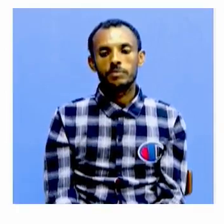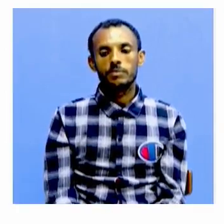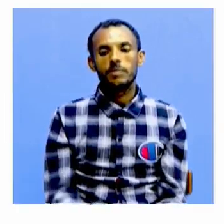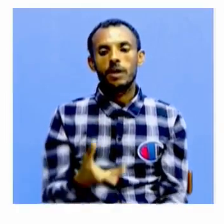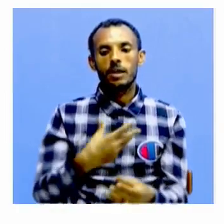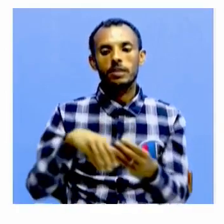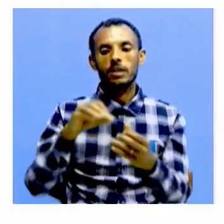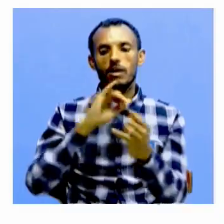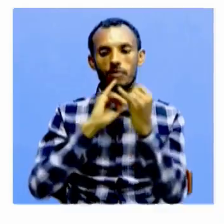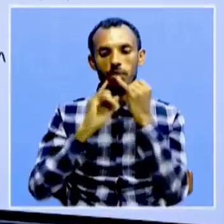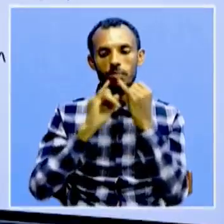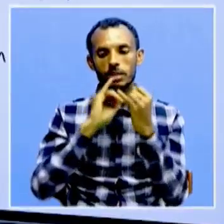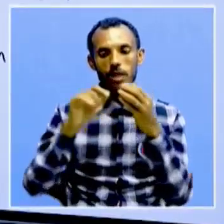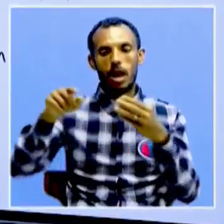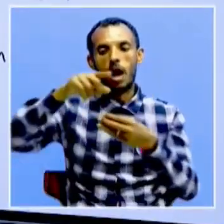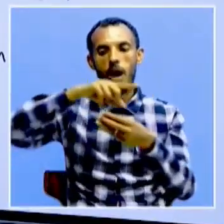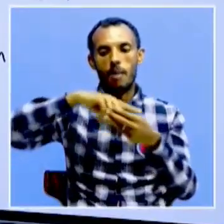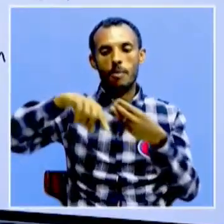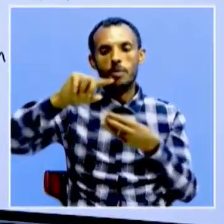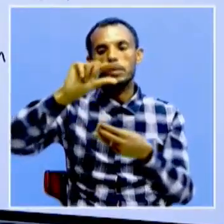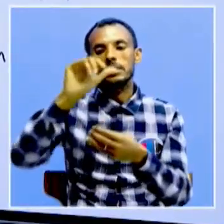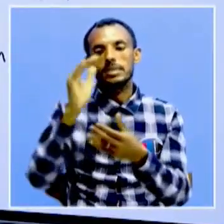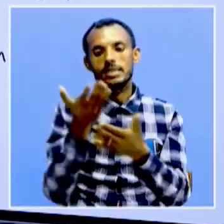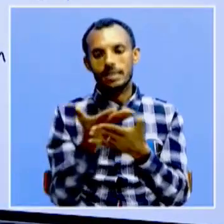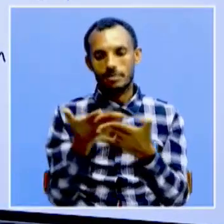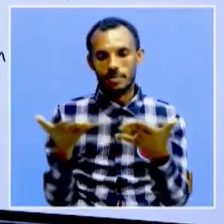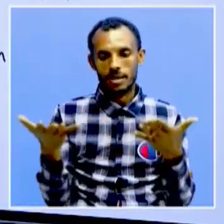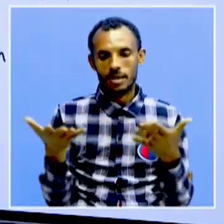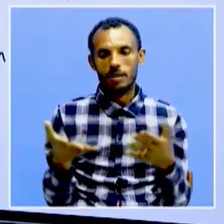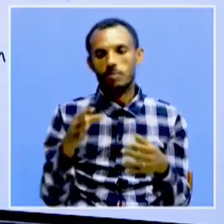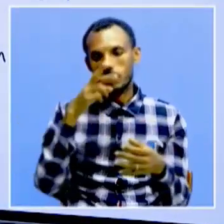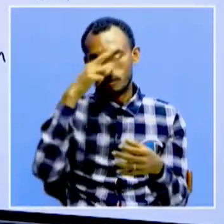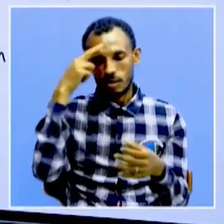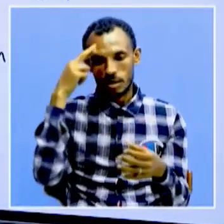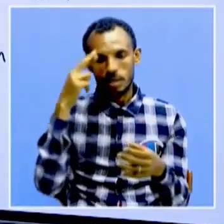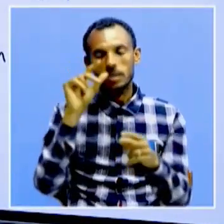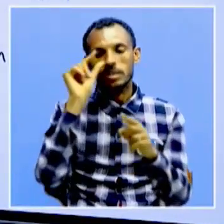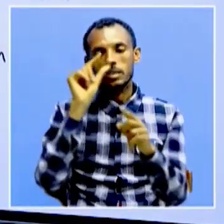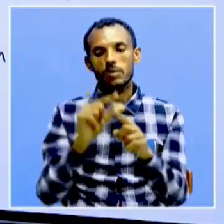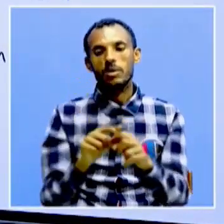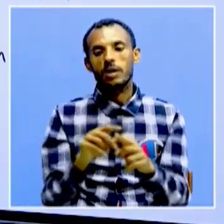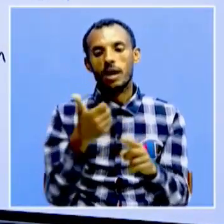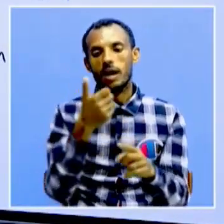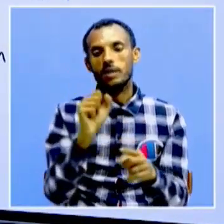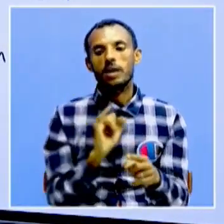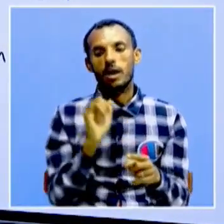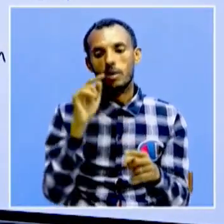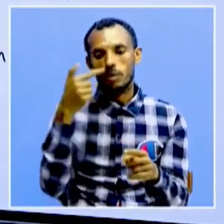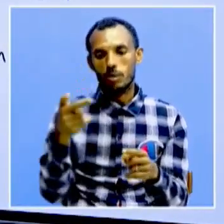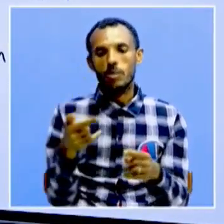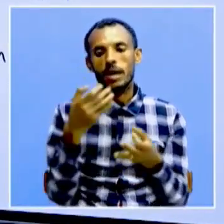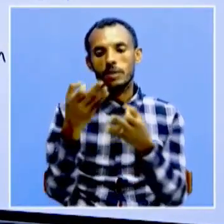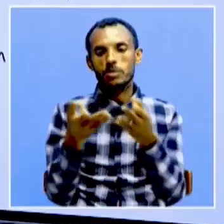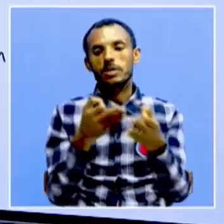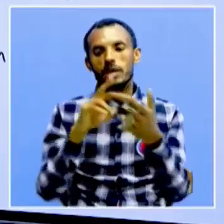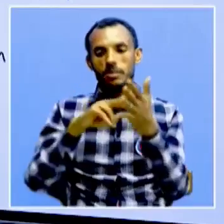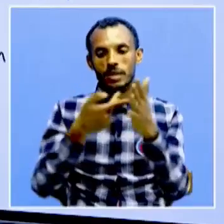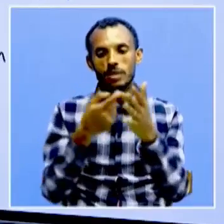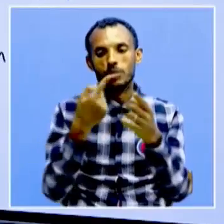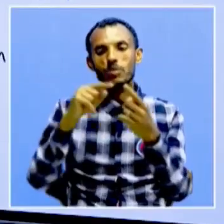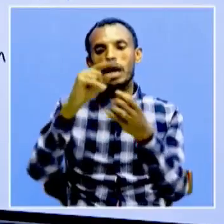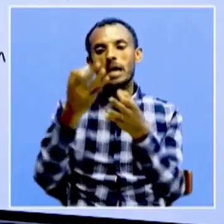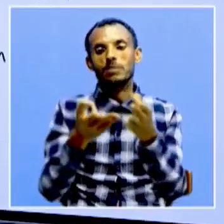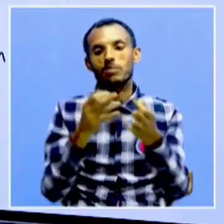Additional information about something. Okay? Because the word, as I told you, expository means to expose